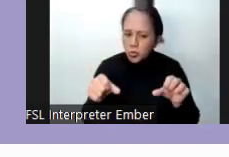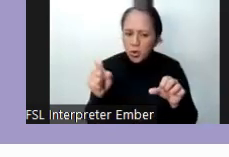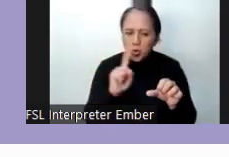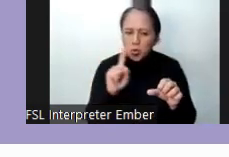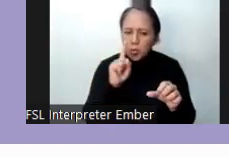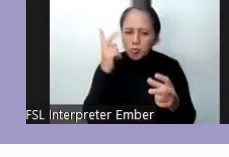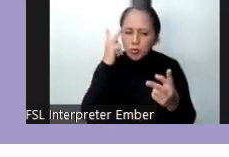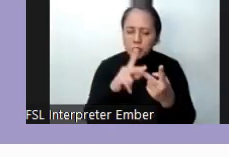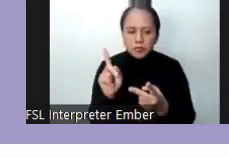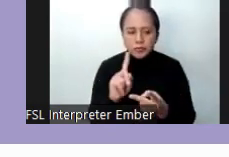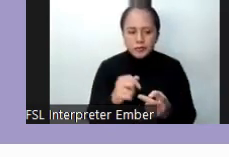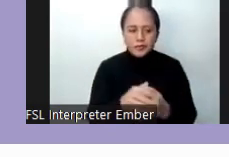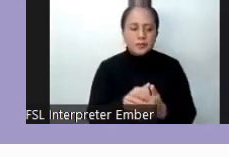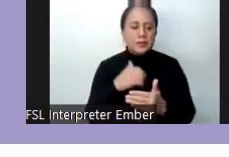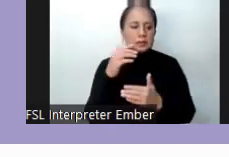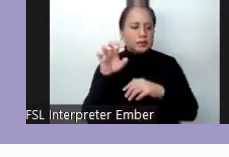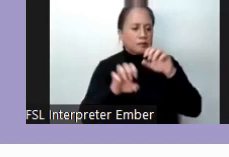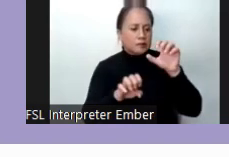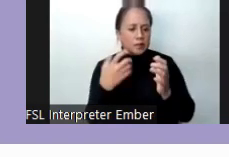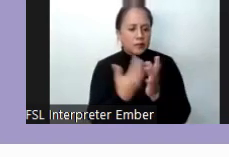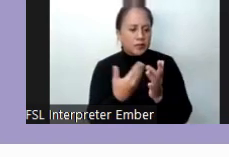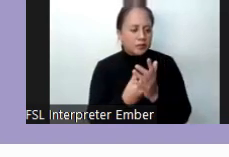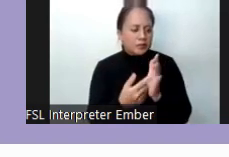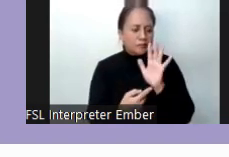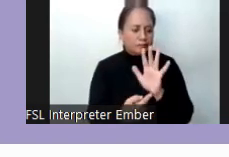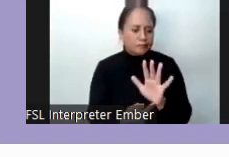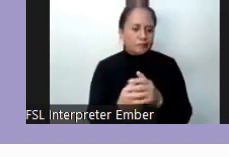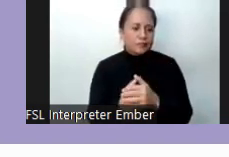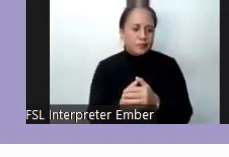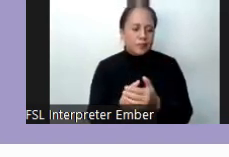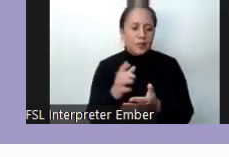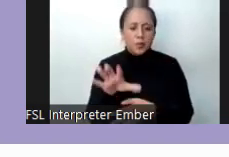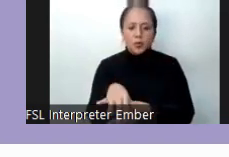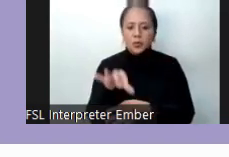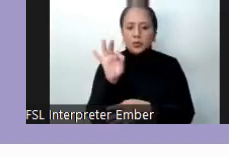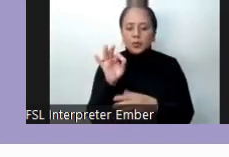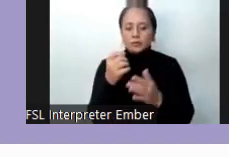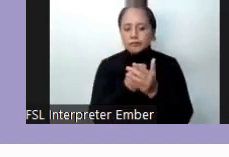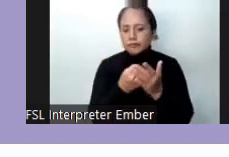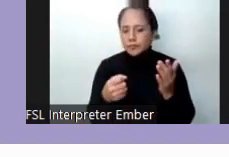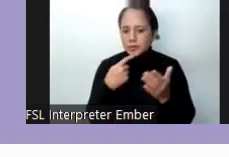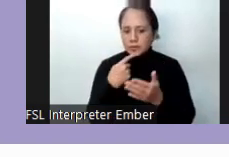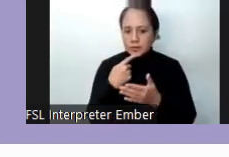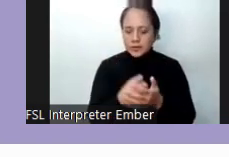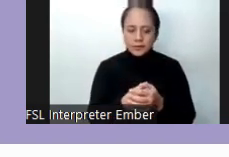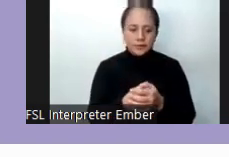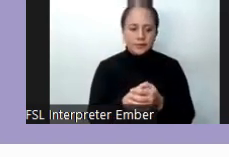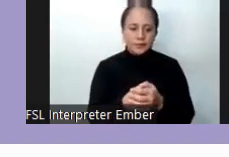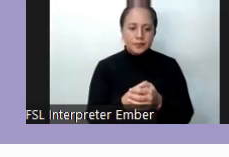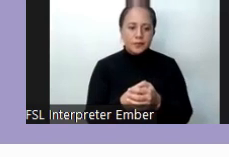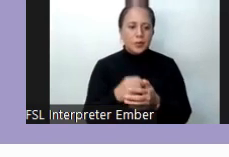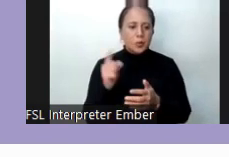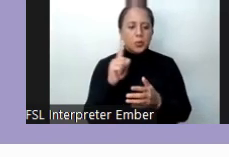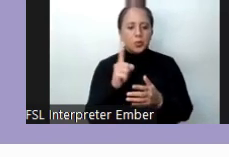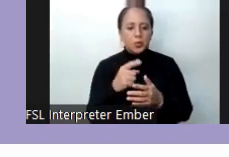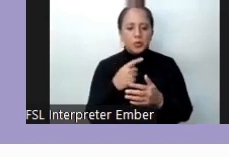motibo nito. Next is evaluating the evidence presented and investigating if it supports the claims made. Ano ba ang